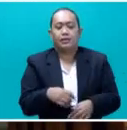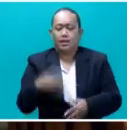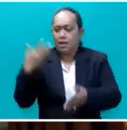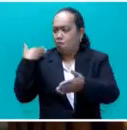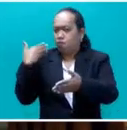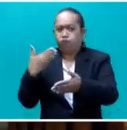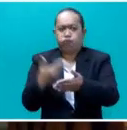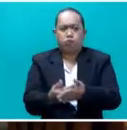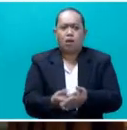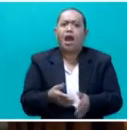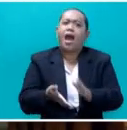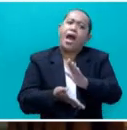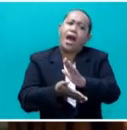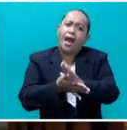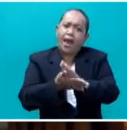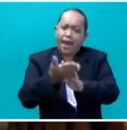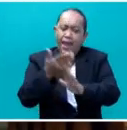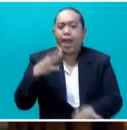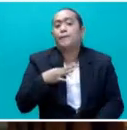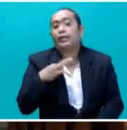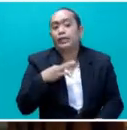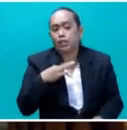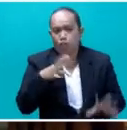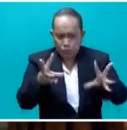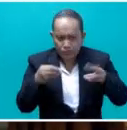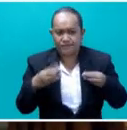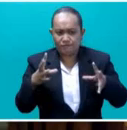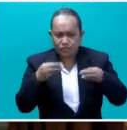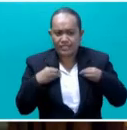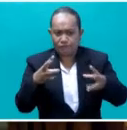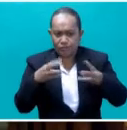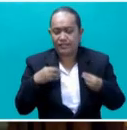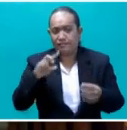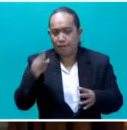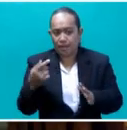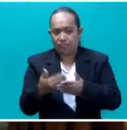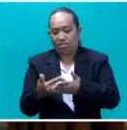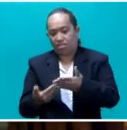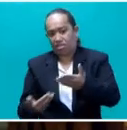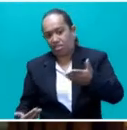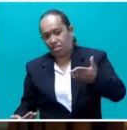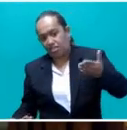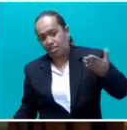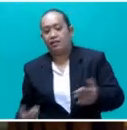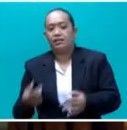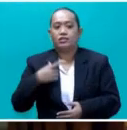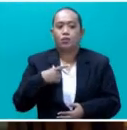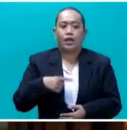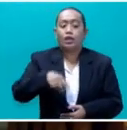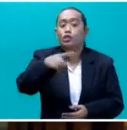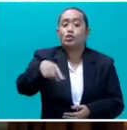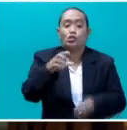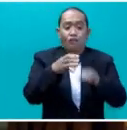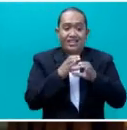that a high number of substandard building applications has been received by municipal councils. For example, Suva City Council received over